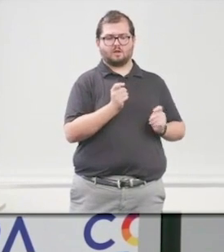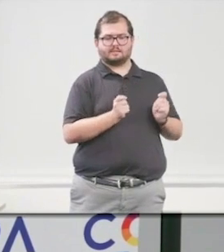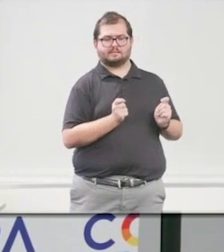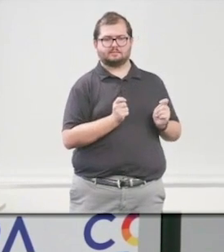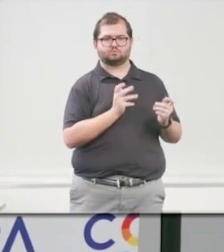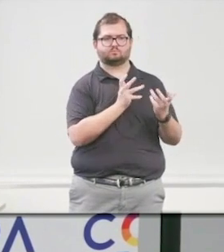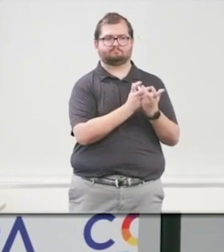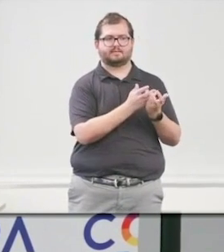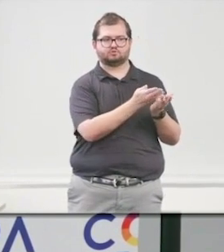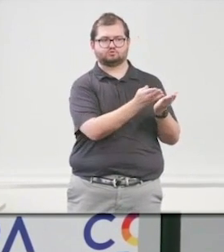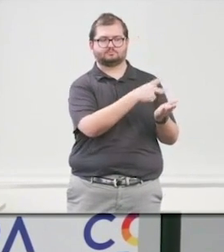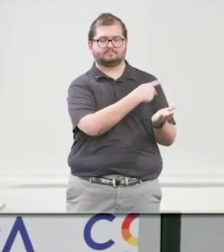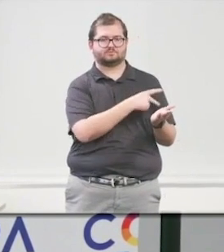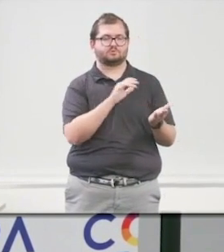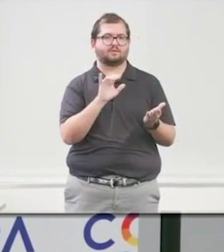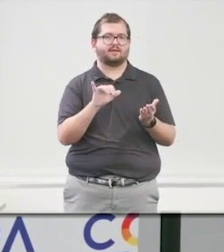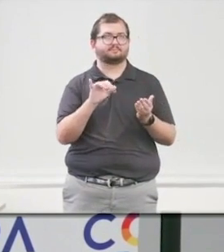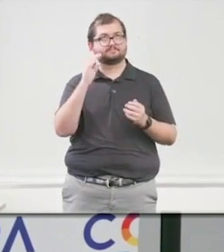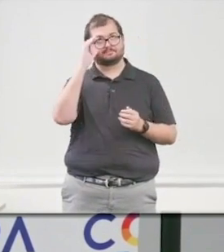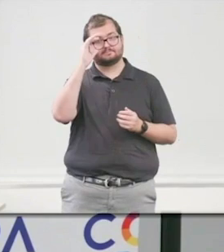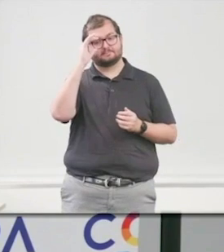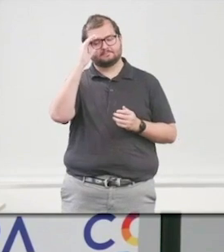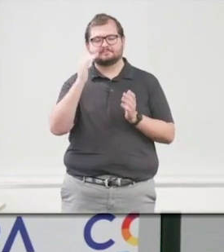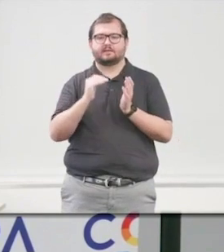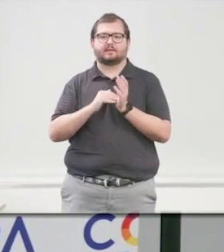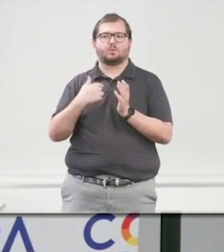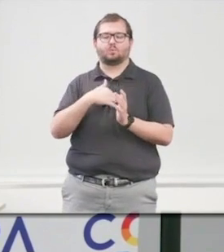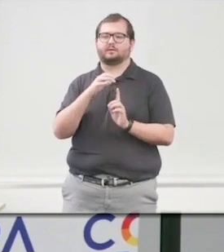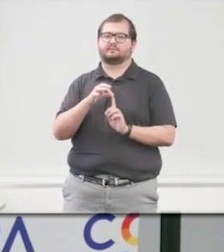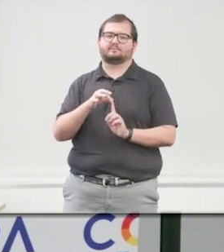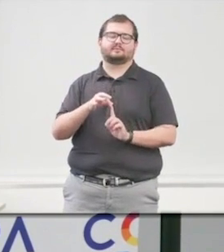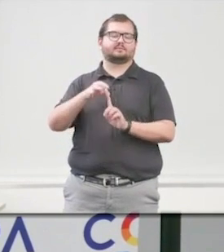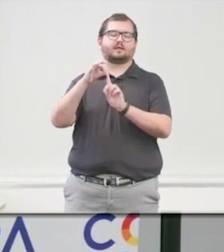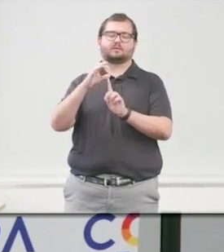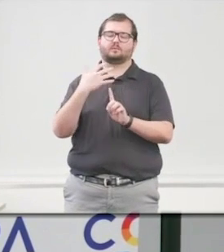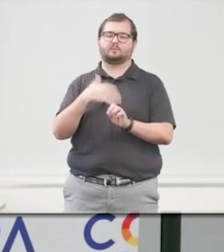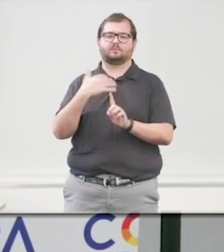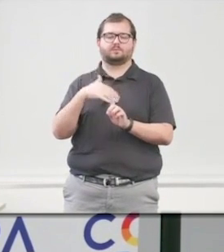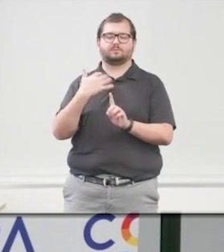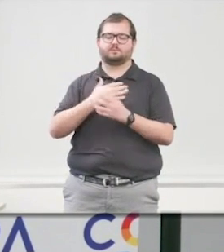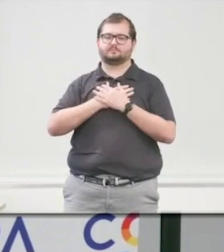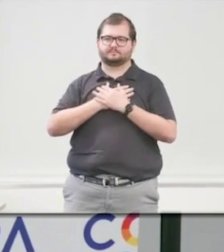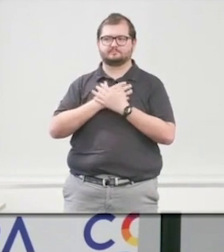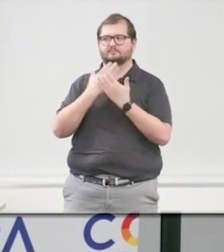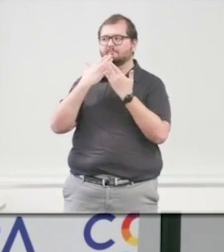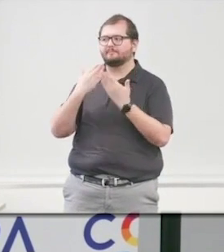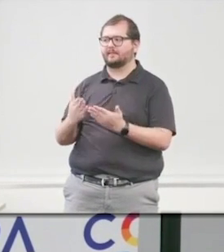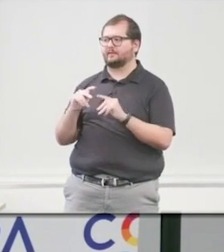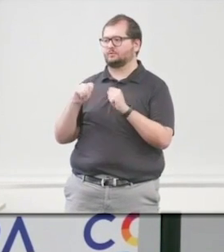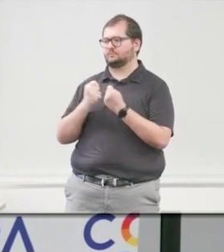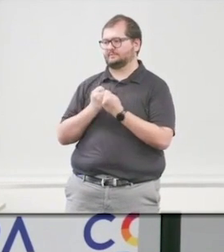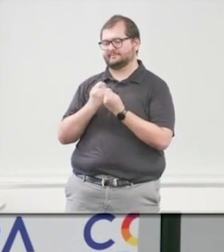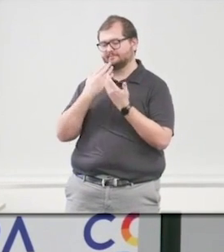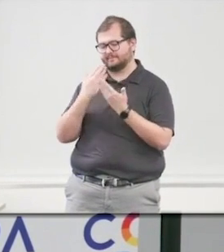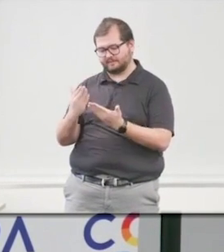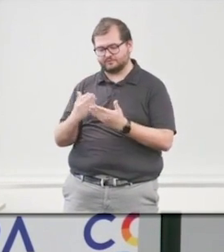that is just, I think we're very unique. We're a unicorn within the space because of this team. So I just wanted to highlight that piece of